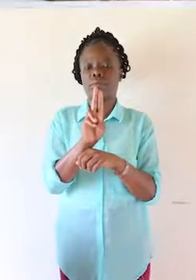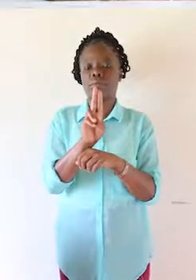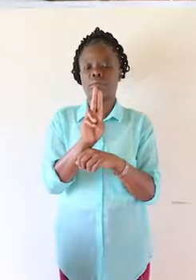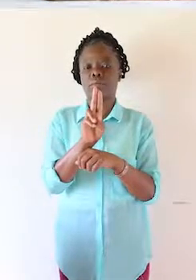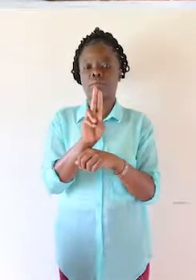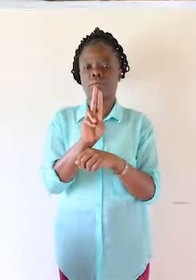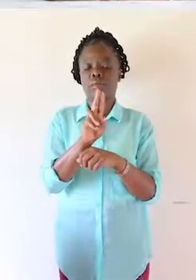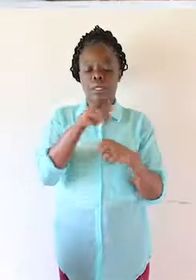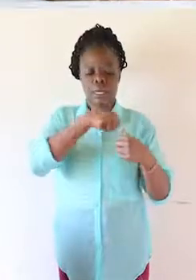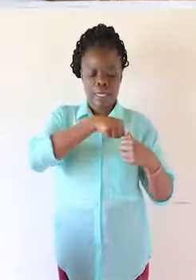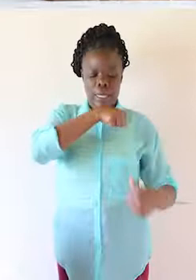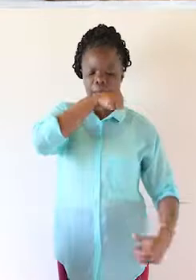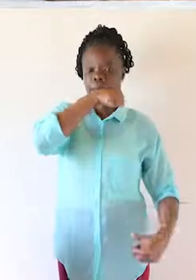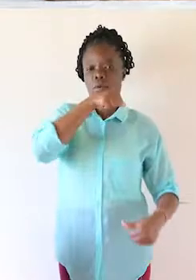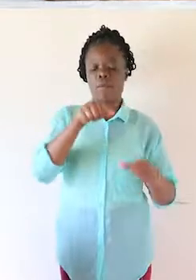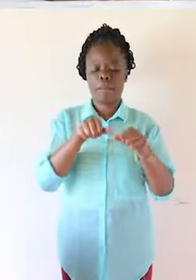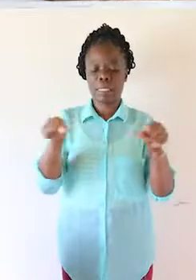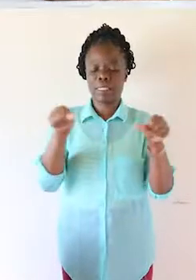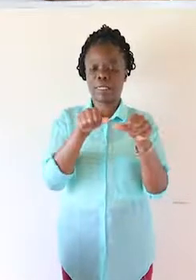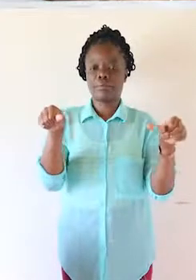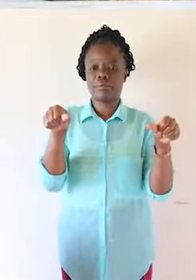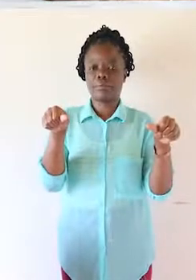Good. So we have a tape measure.